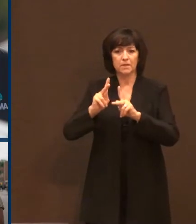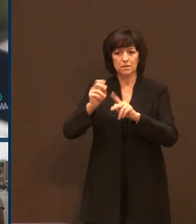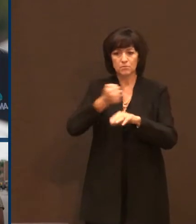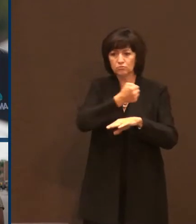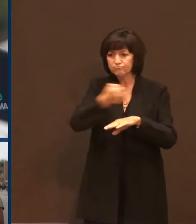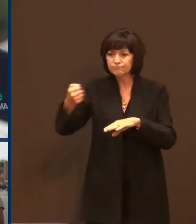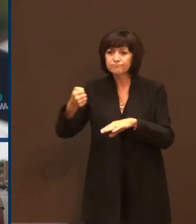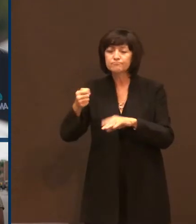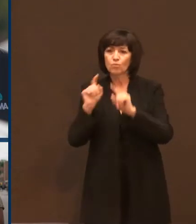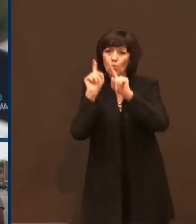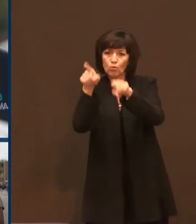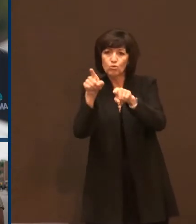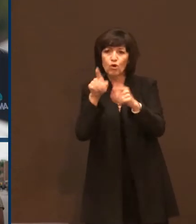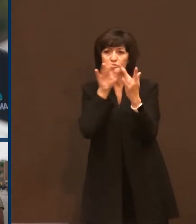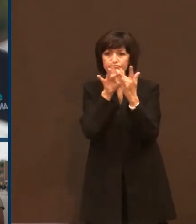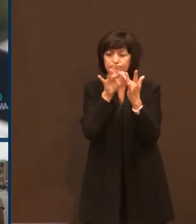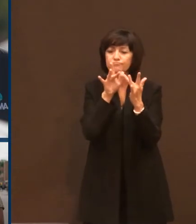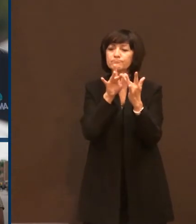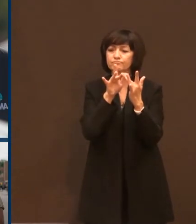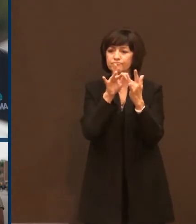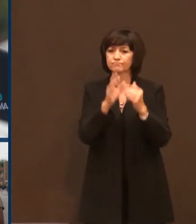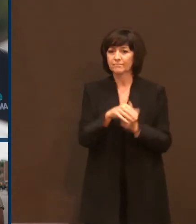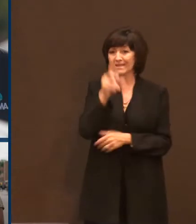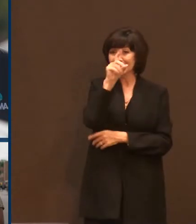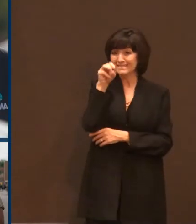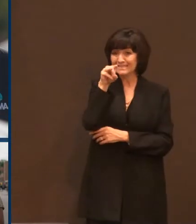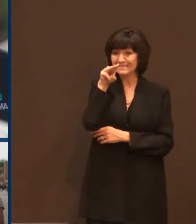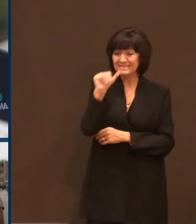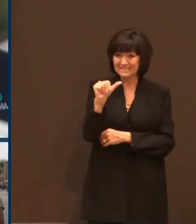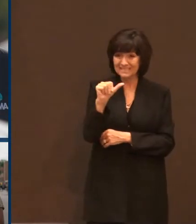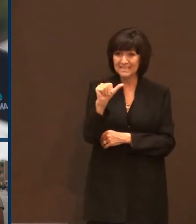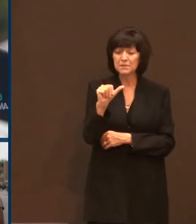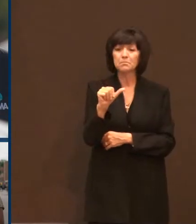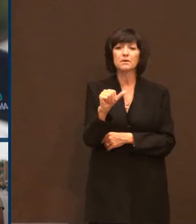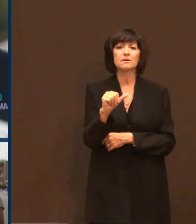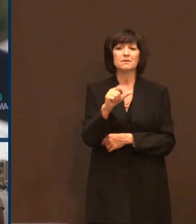they've done and continue to do. Law enforcement,